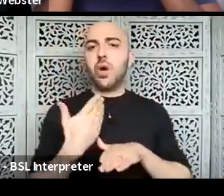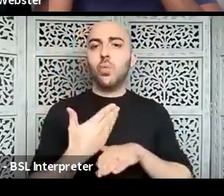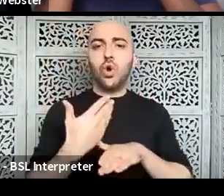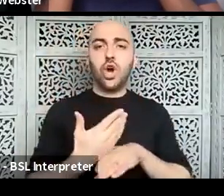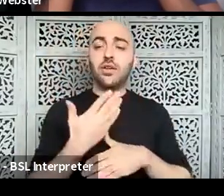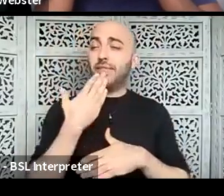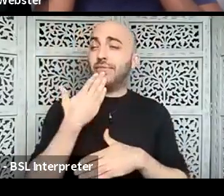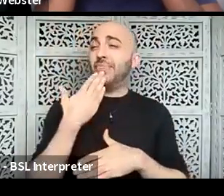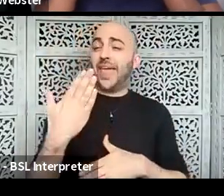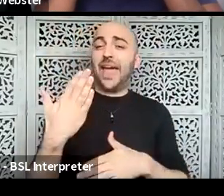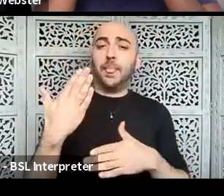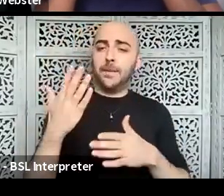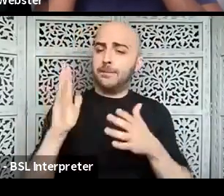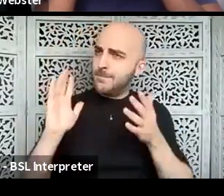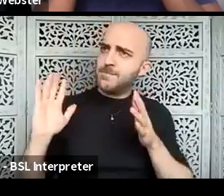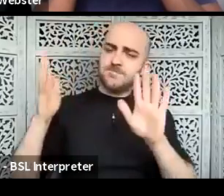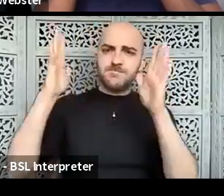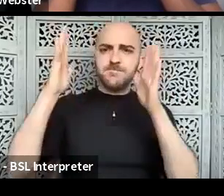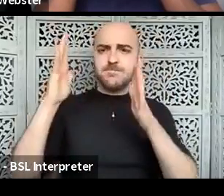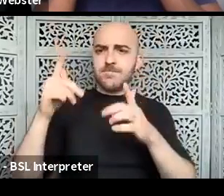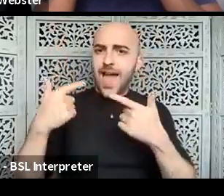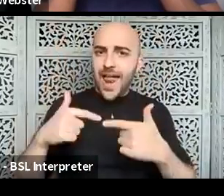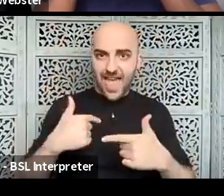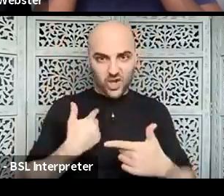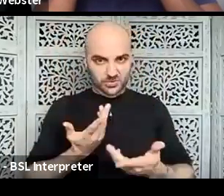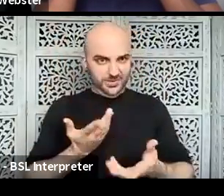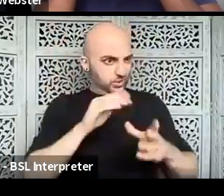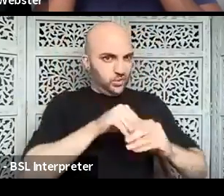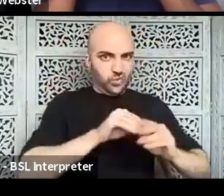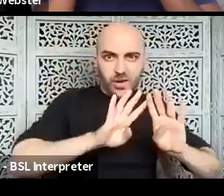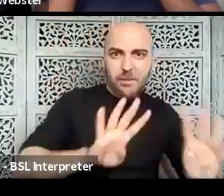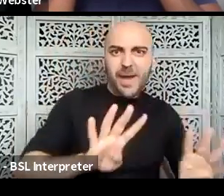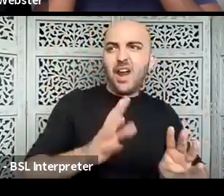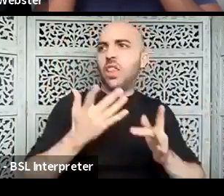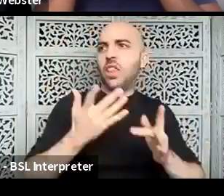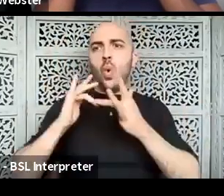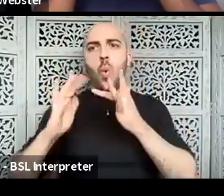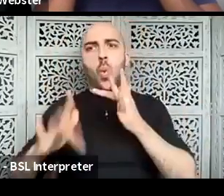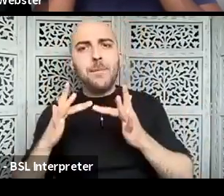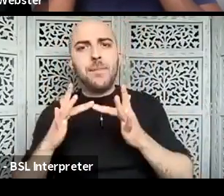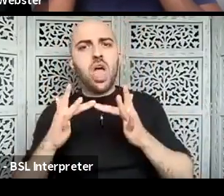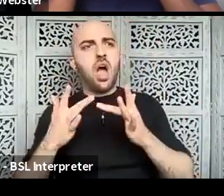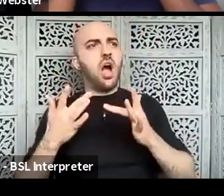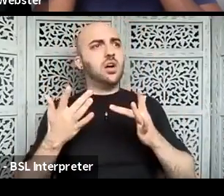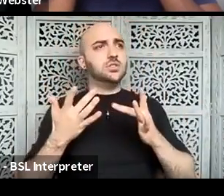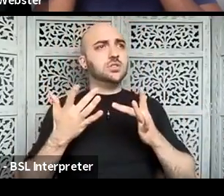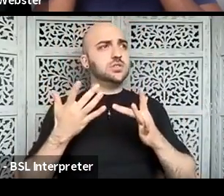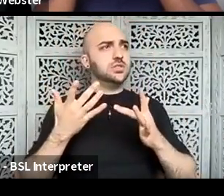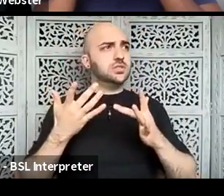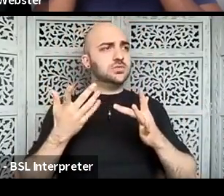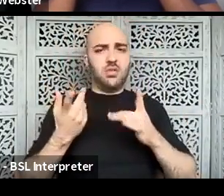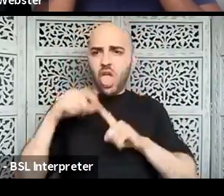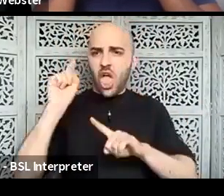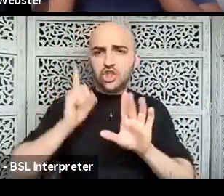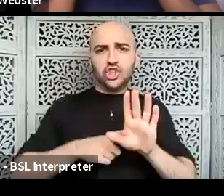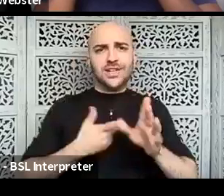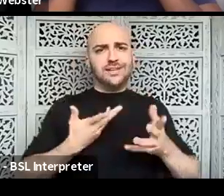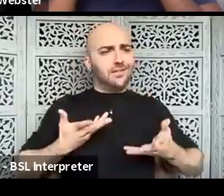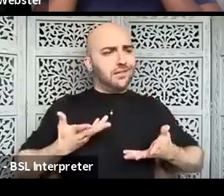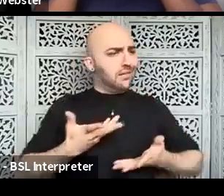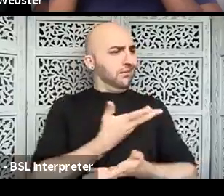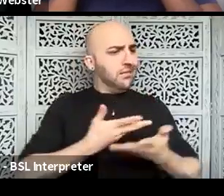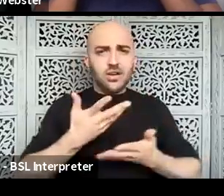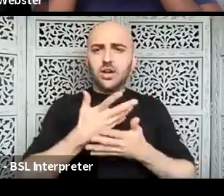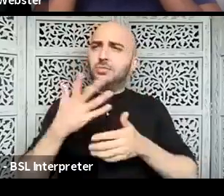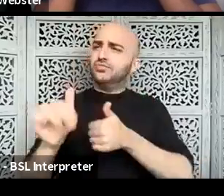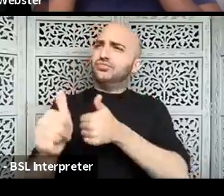thank them enough actually for allowing me to do stuff like this, and put on the webinars that we did last year, and just generally being really,